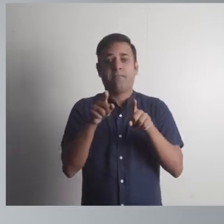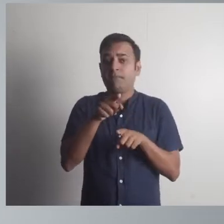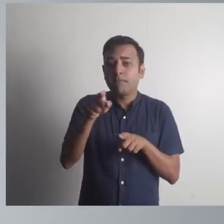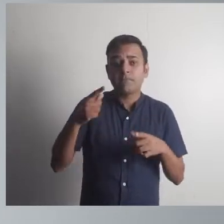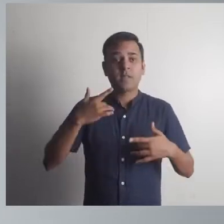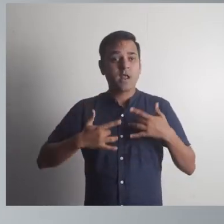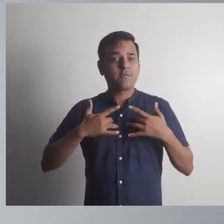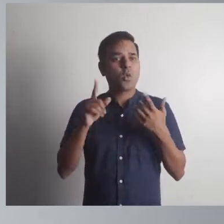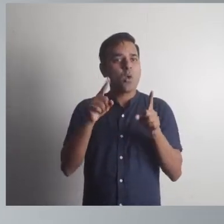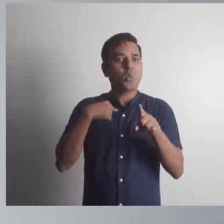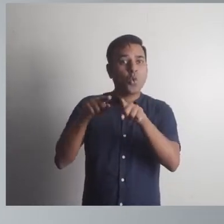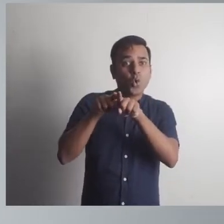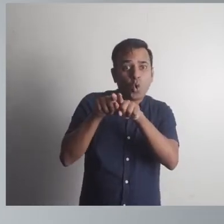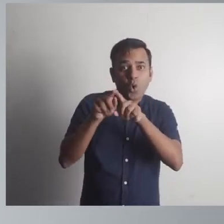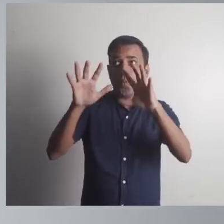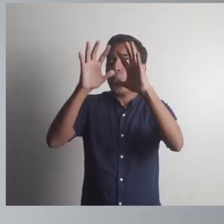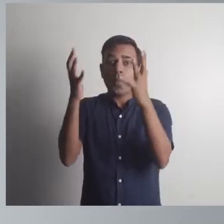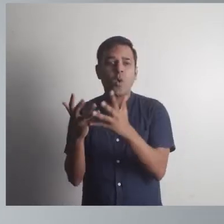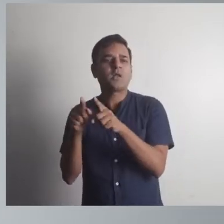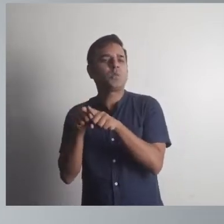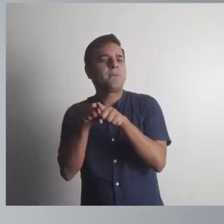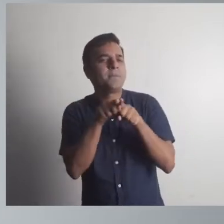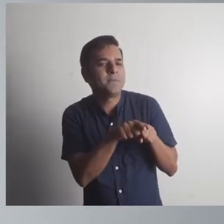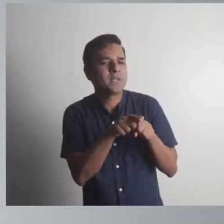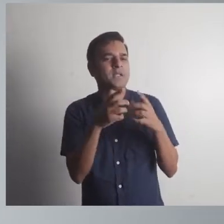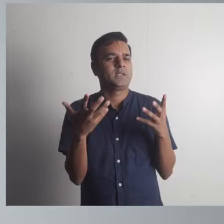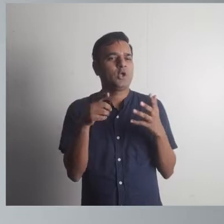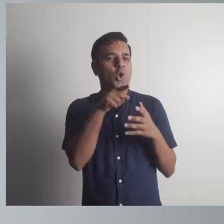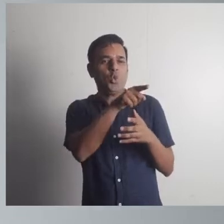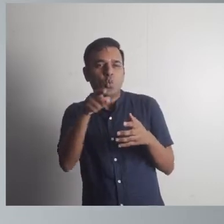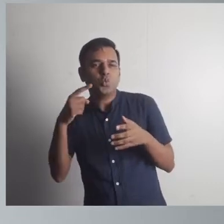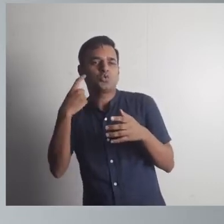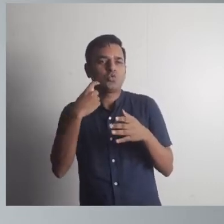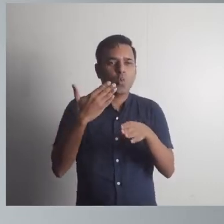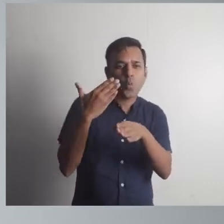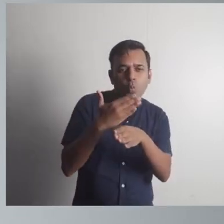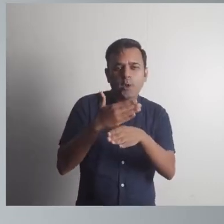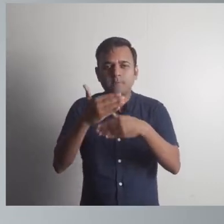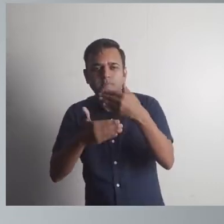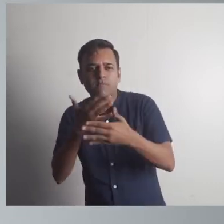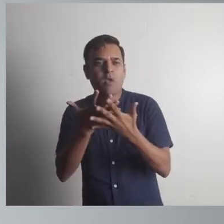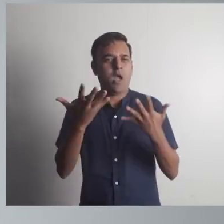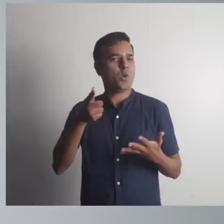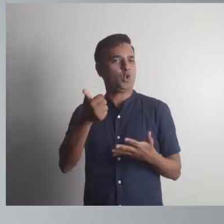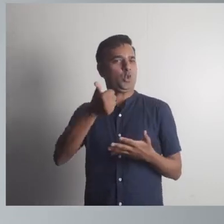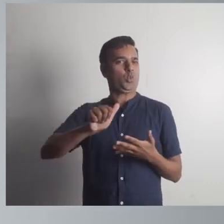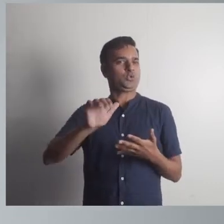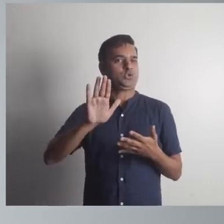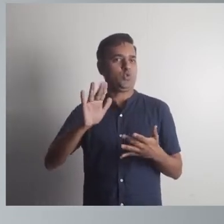you work out how you can use it in your own life. You might have another word. You might use a sentence to describe it. You don't have to use the